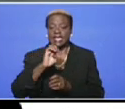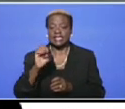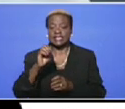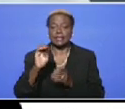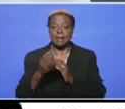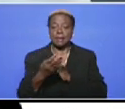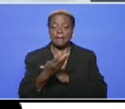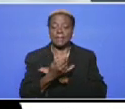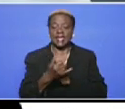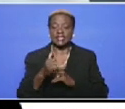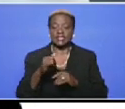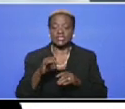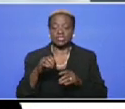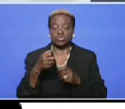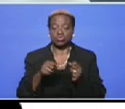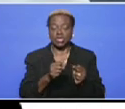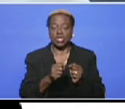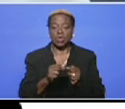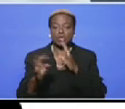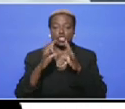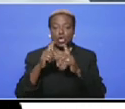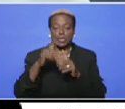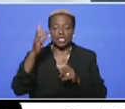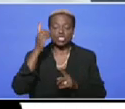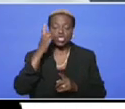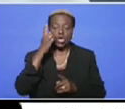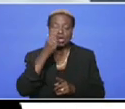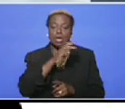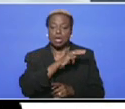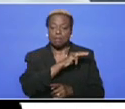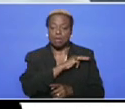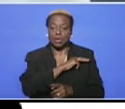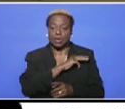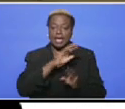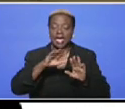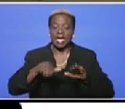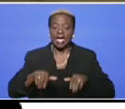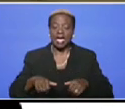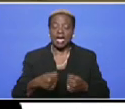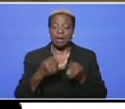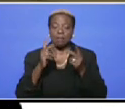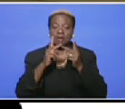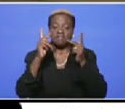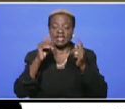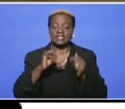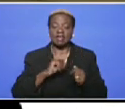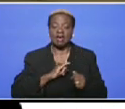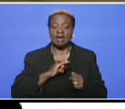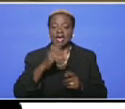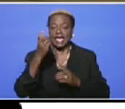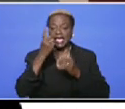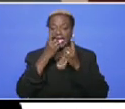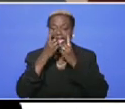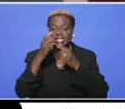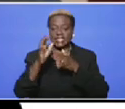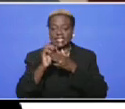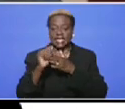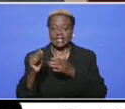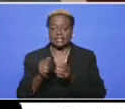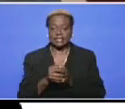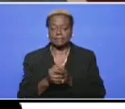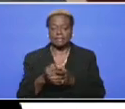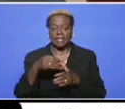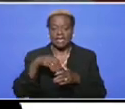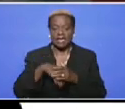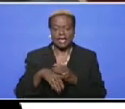Street, we spoke to etiquette teacher Donna Mortimer about how to perfect our dining skills for the next big date. In